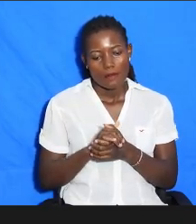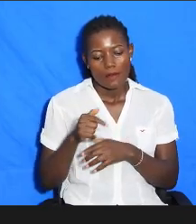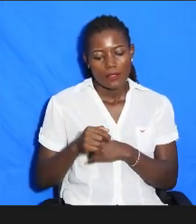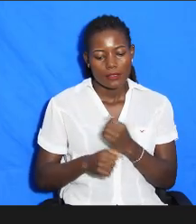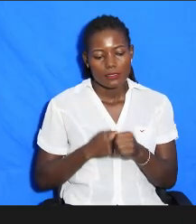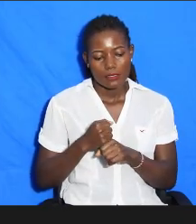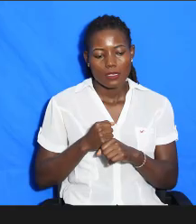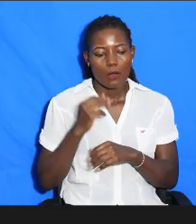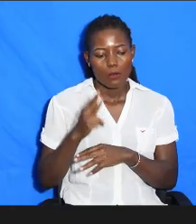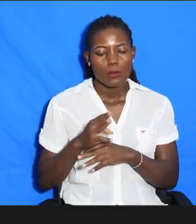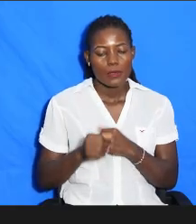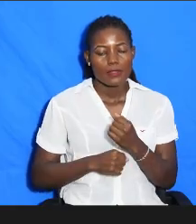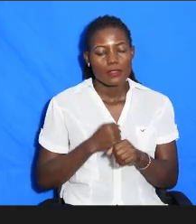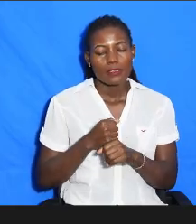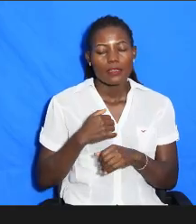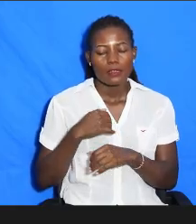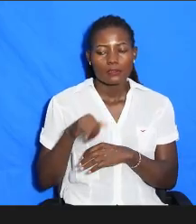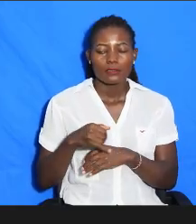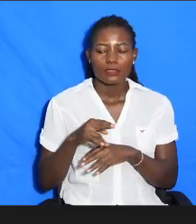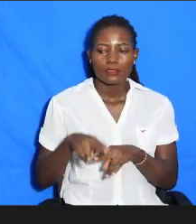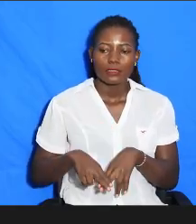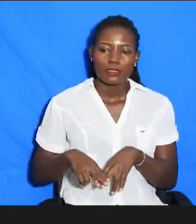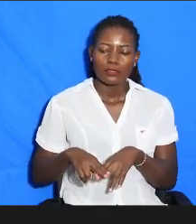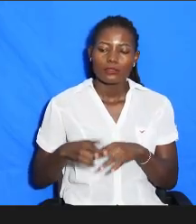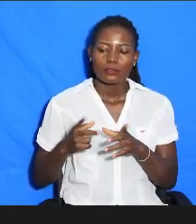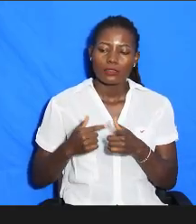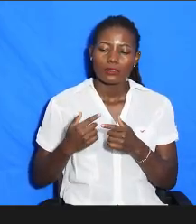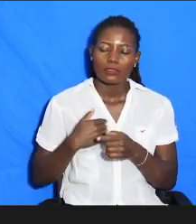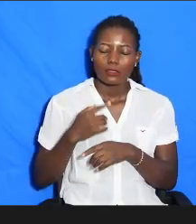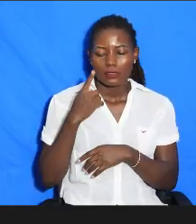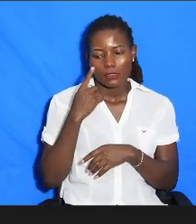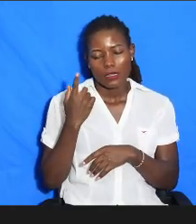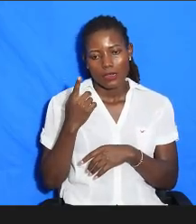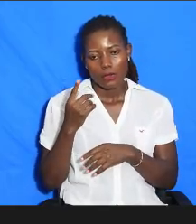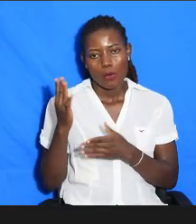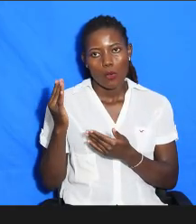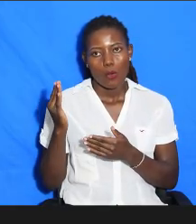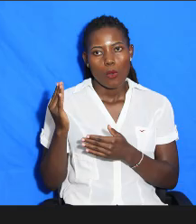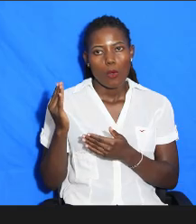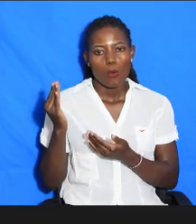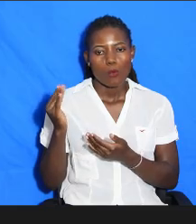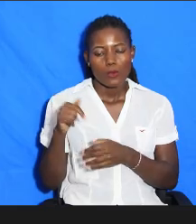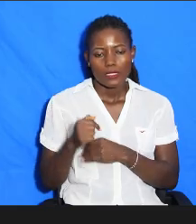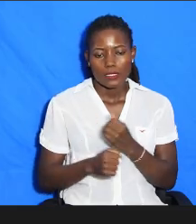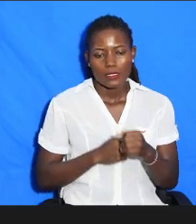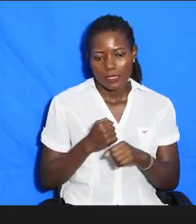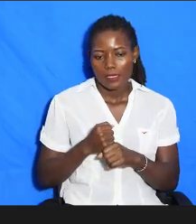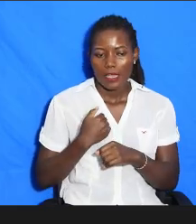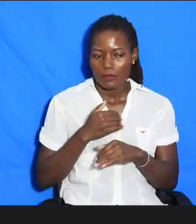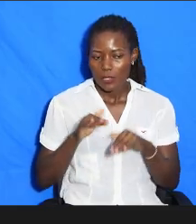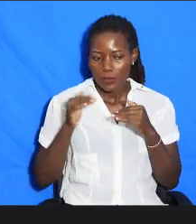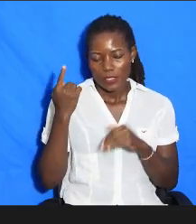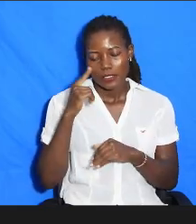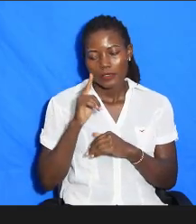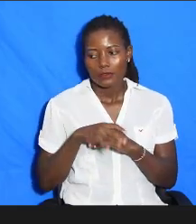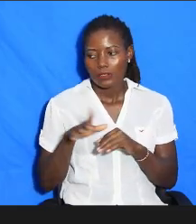be the year. And I just sat down and I was like, I'm just hoping that this is the year of that I've been looking forward to.